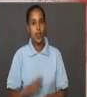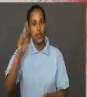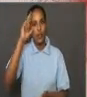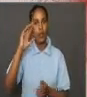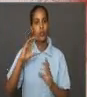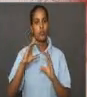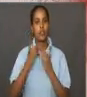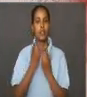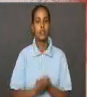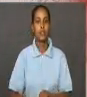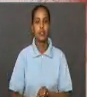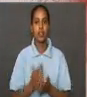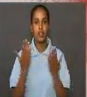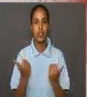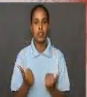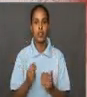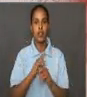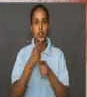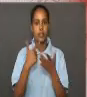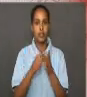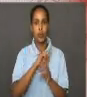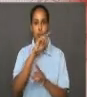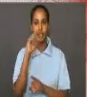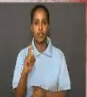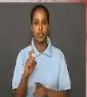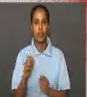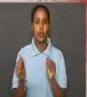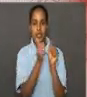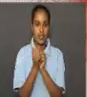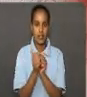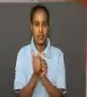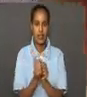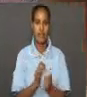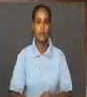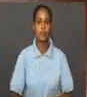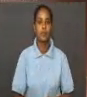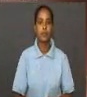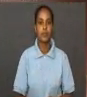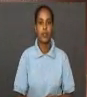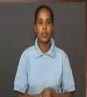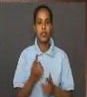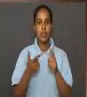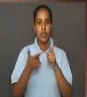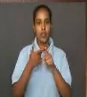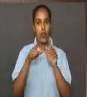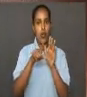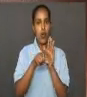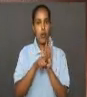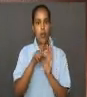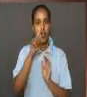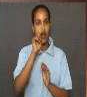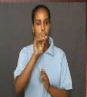Hello, class. Let us answer these questions together. The second law